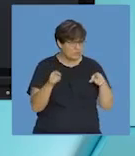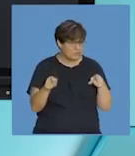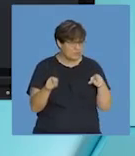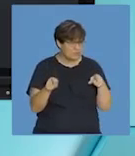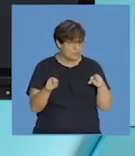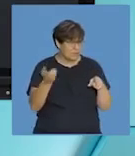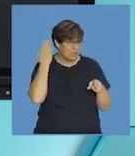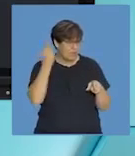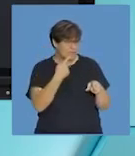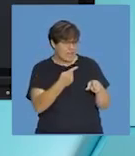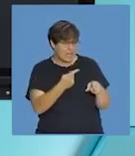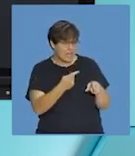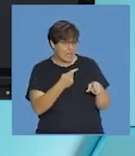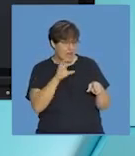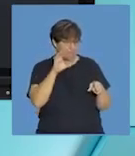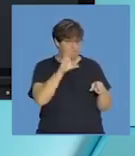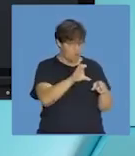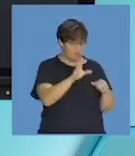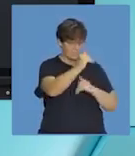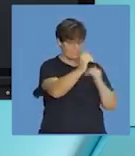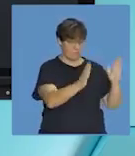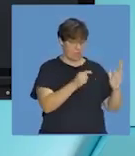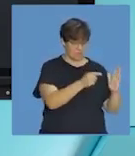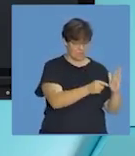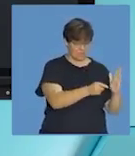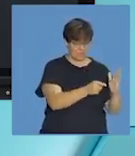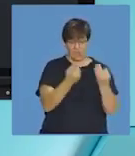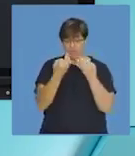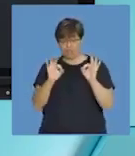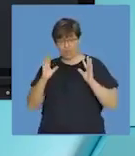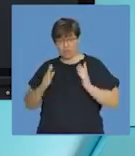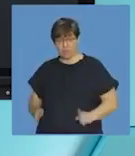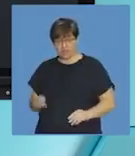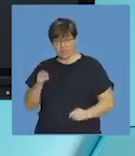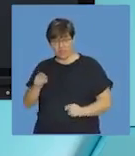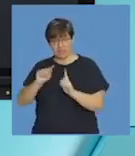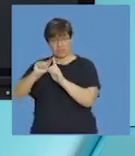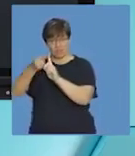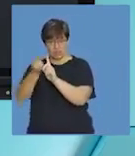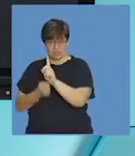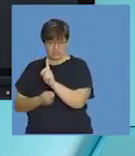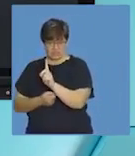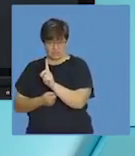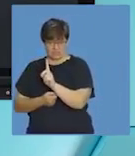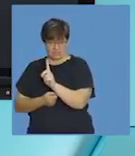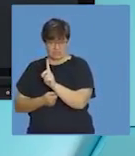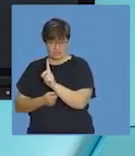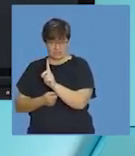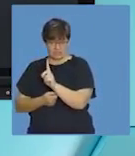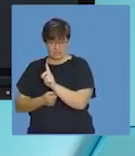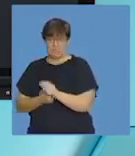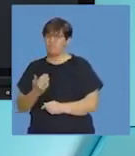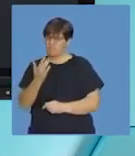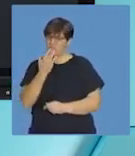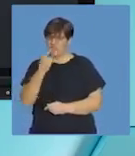at the beginning, force diagram was the box. Free body diagram means a dot. I prefer